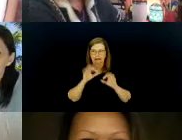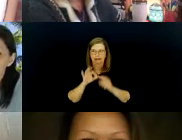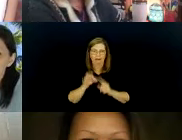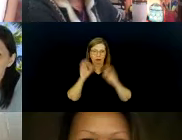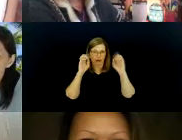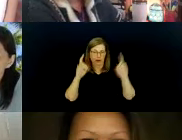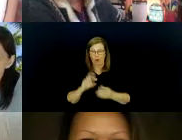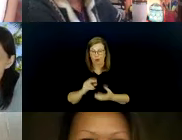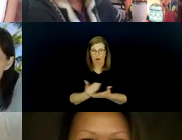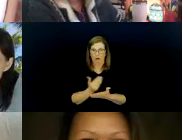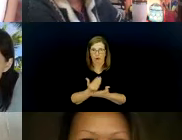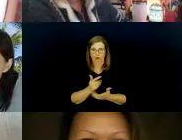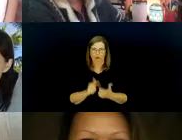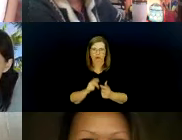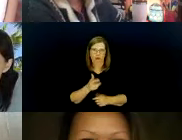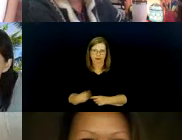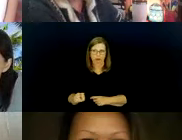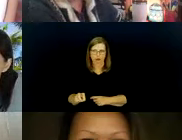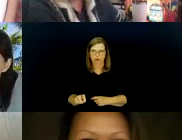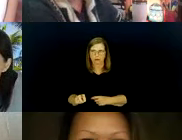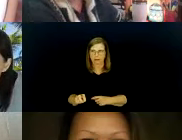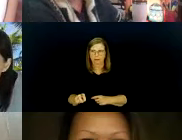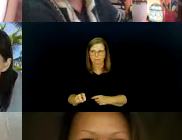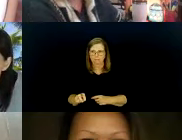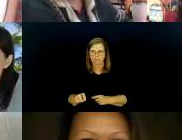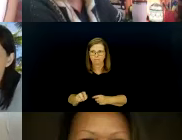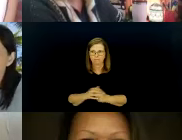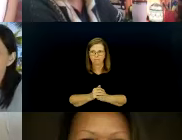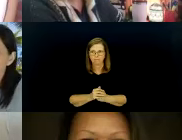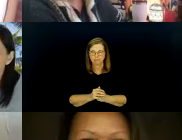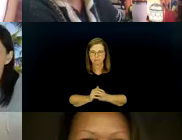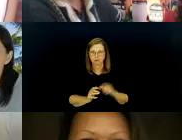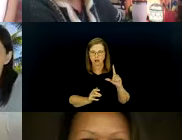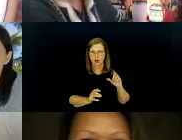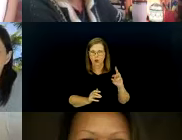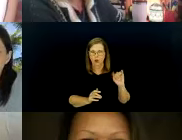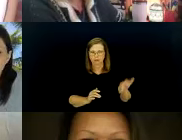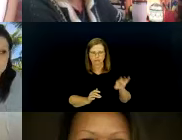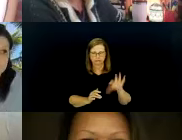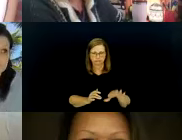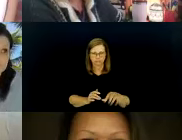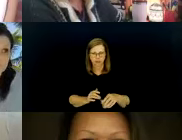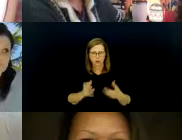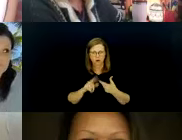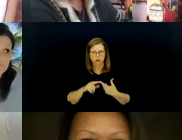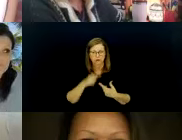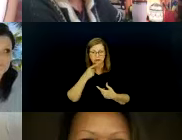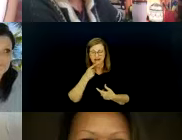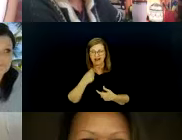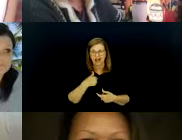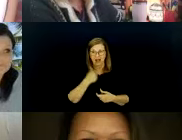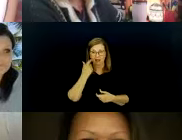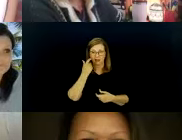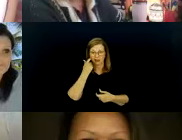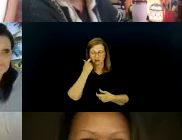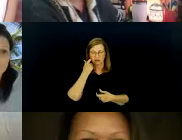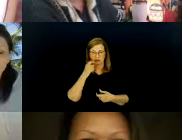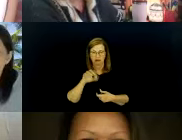transition. And I just, oh, sorry, Mallory. Go ahead, Lori. This is Lori. I just wanted to say, I just dropped